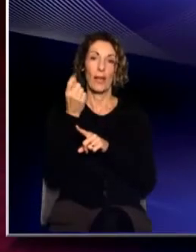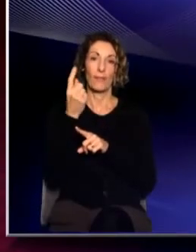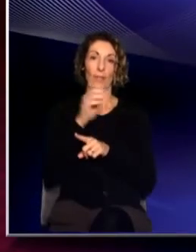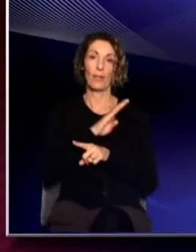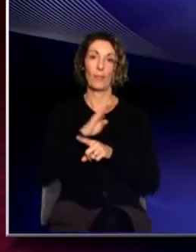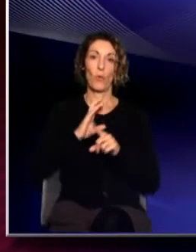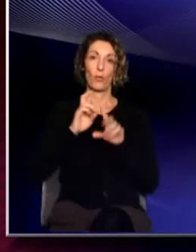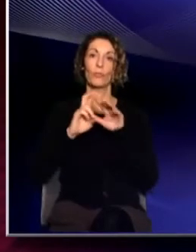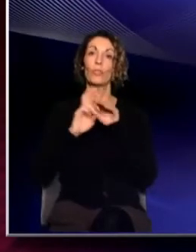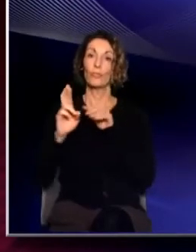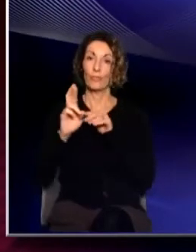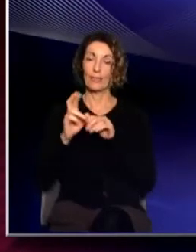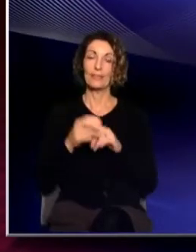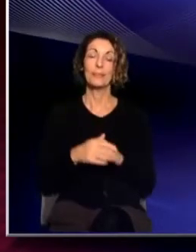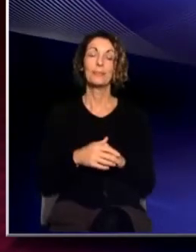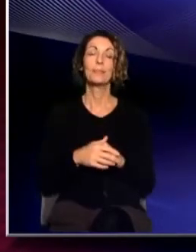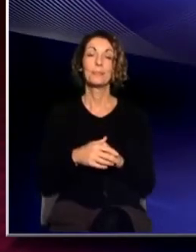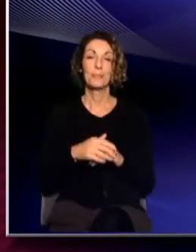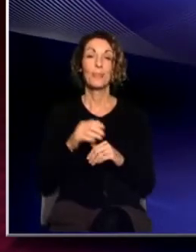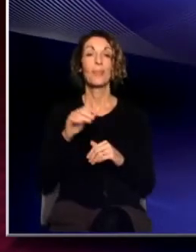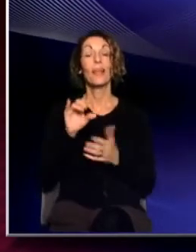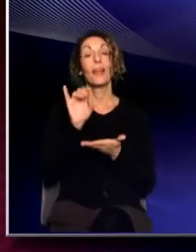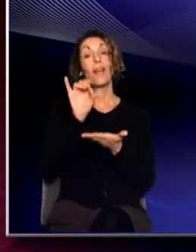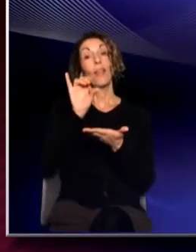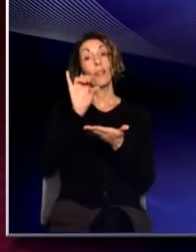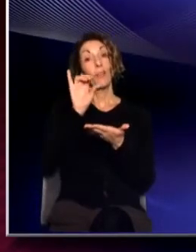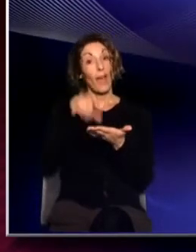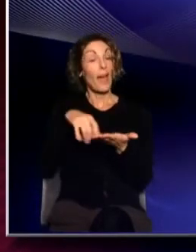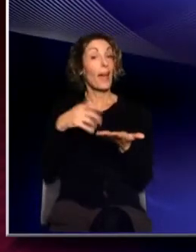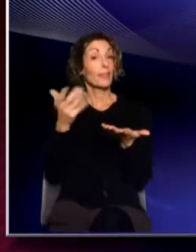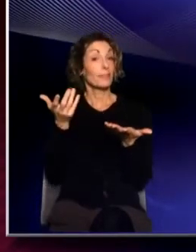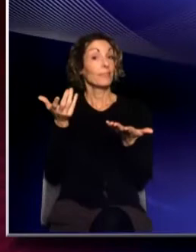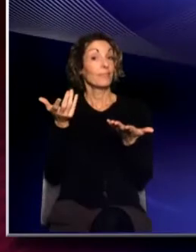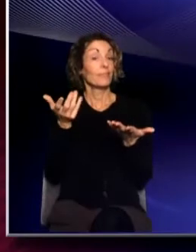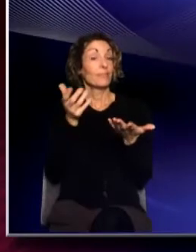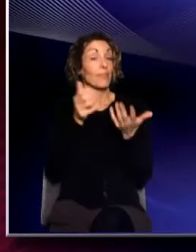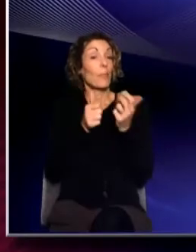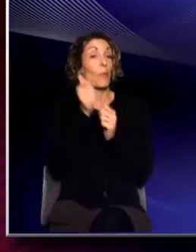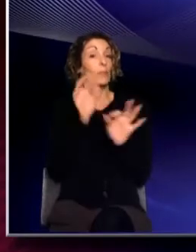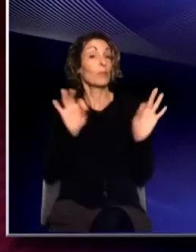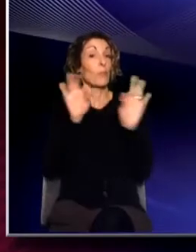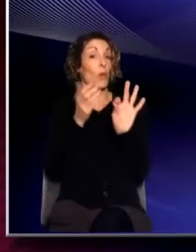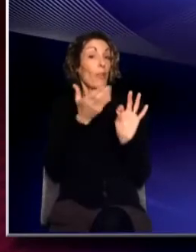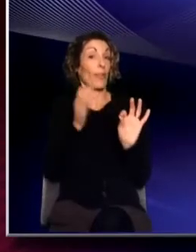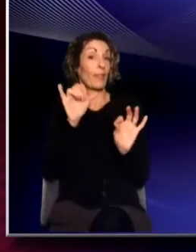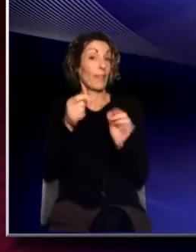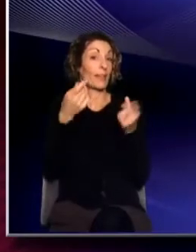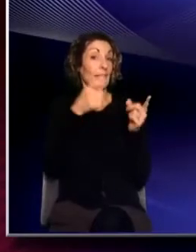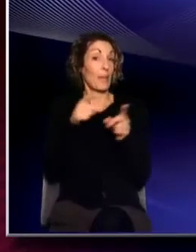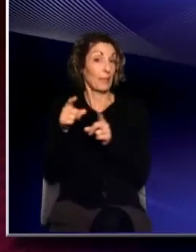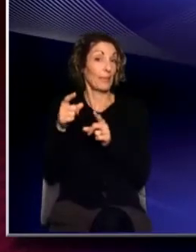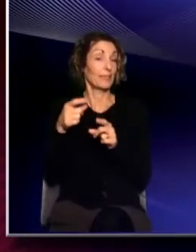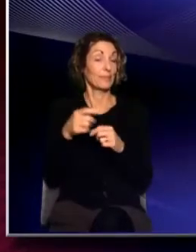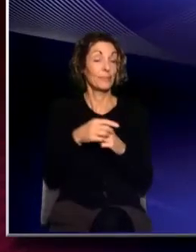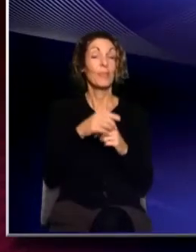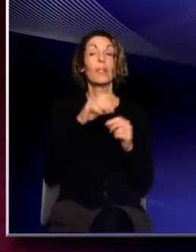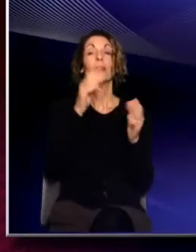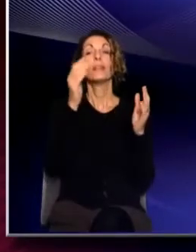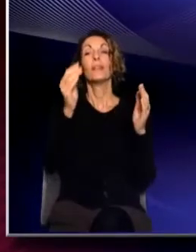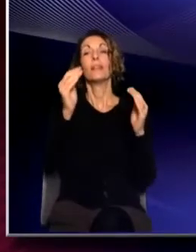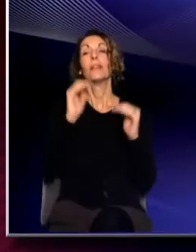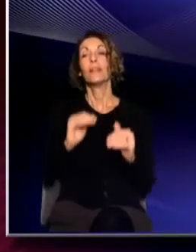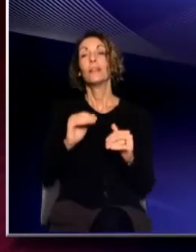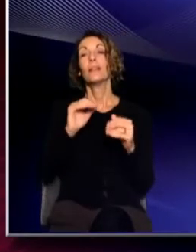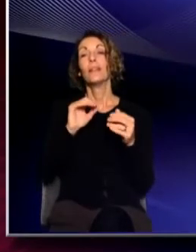board retreat. So that's the most important thing that's happening. But I also want to